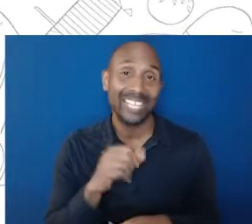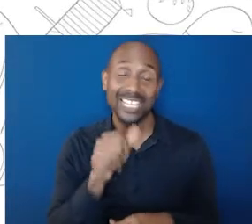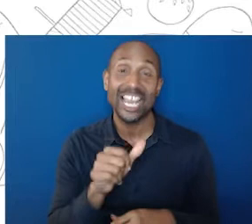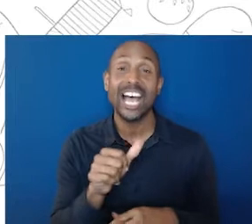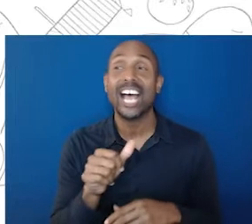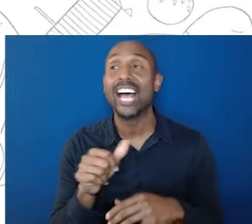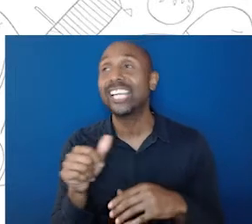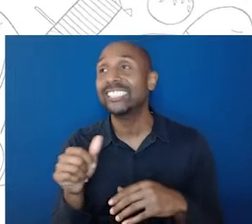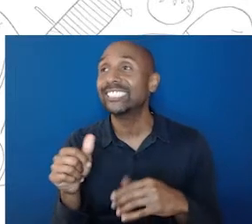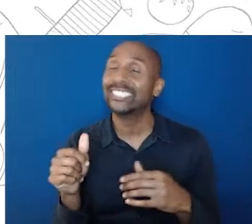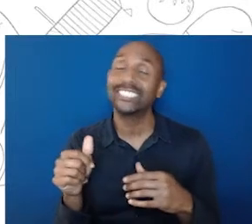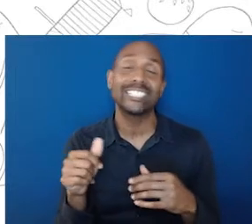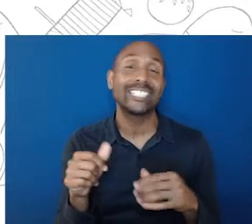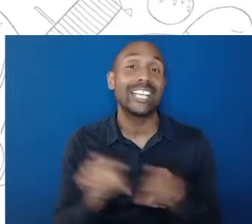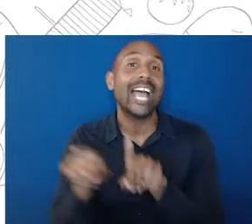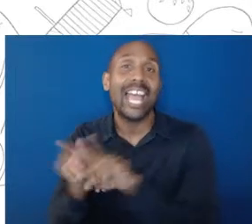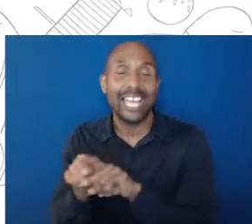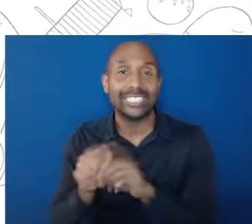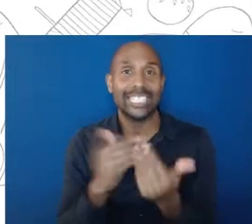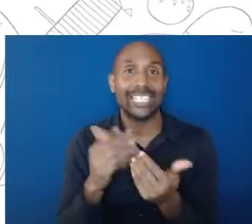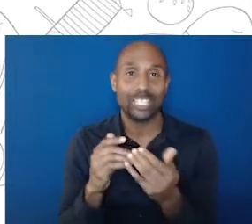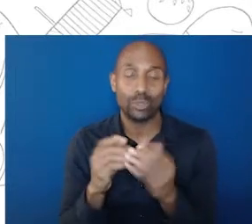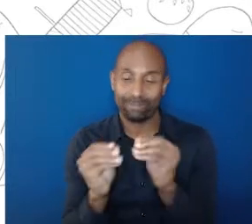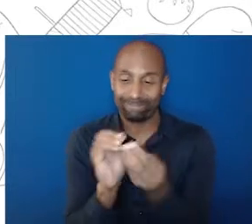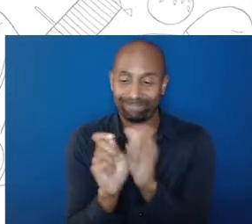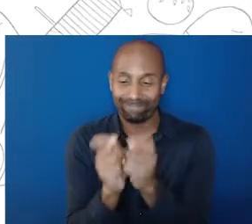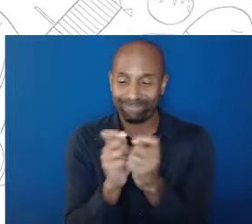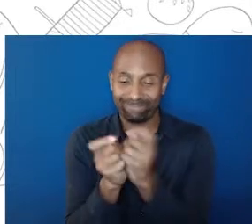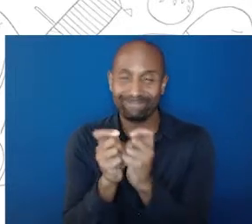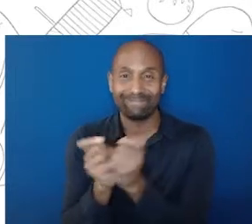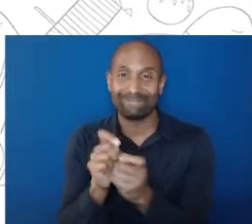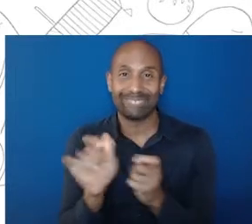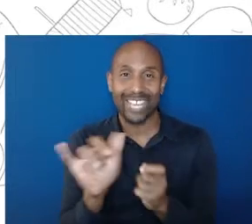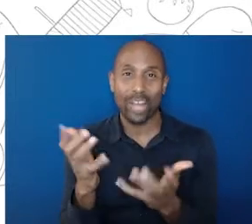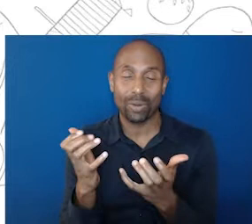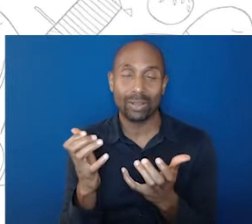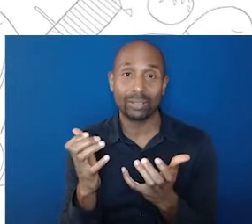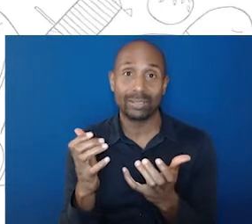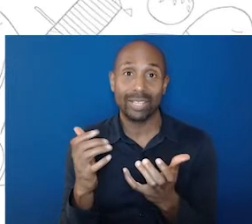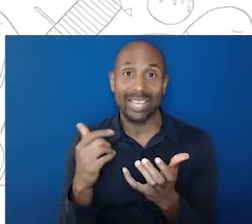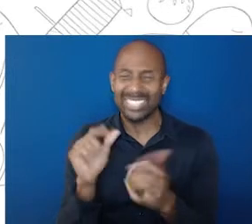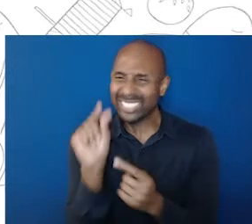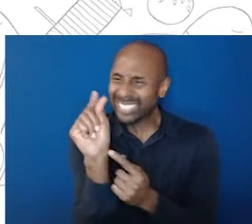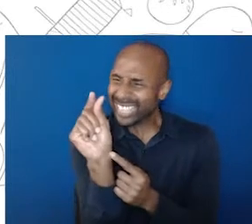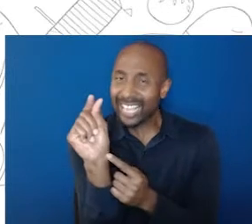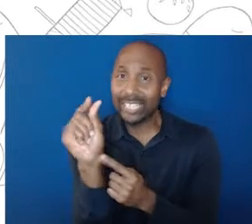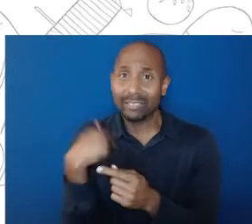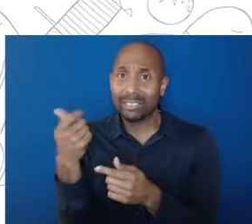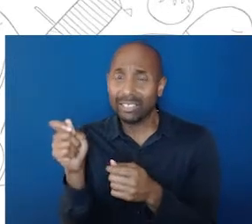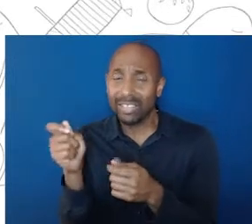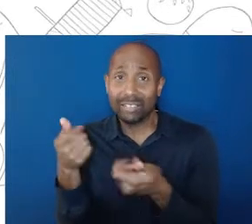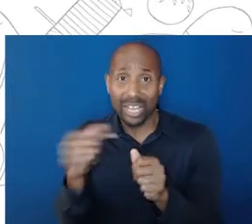I guess, as malleable as I would want. And so my hands would be shaking as I was trying to put this tiny little piece